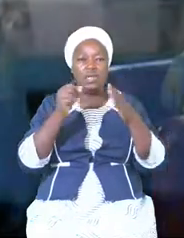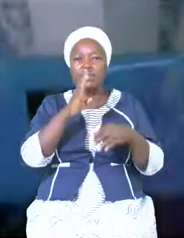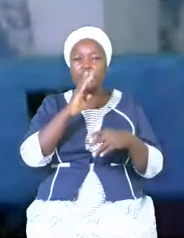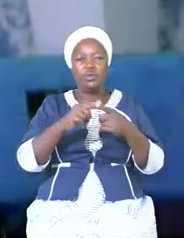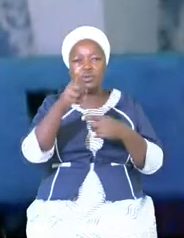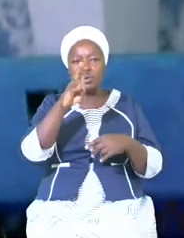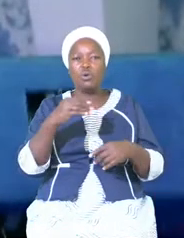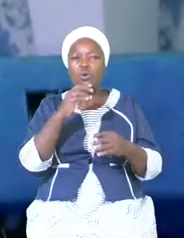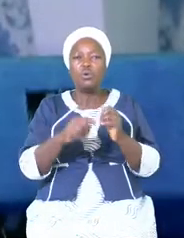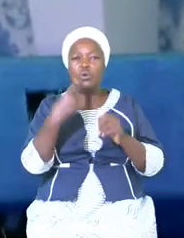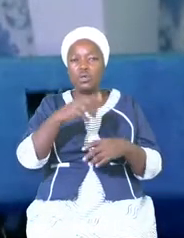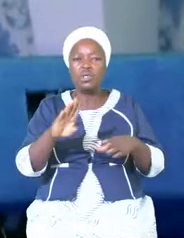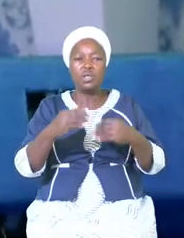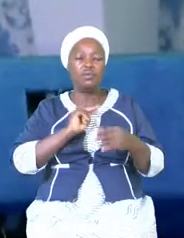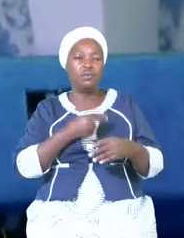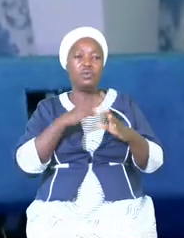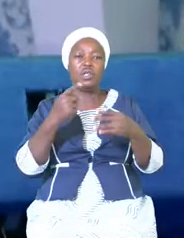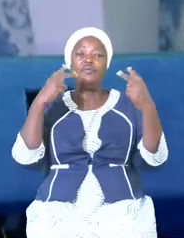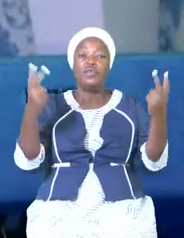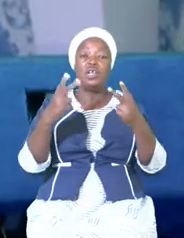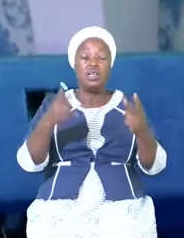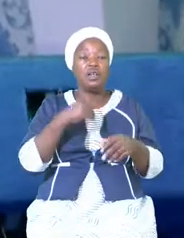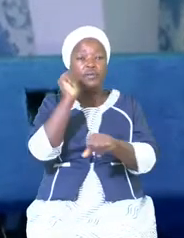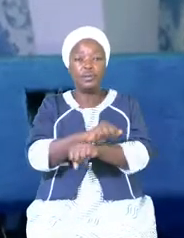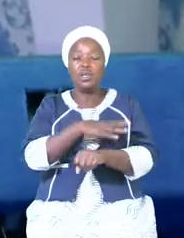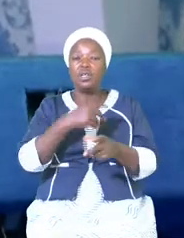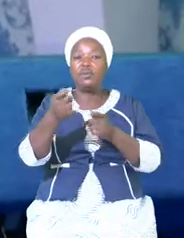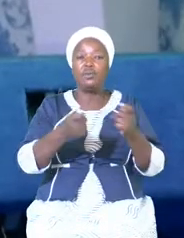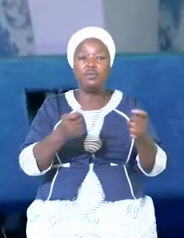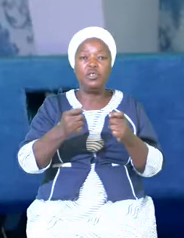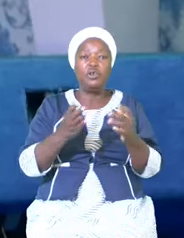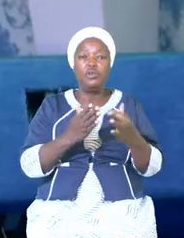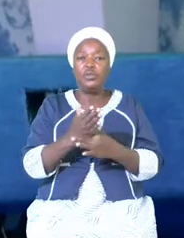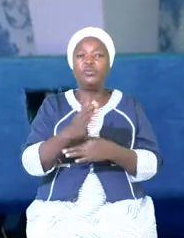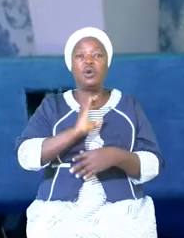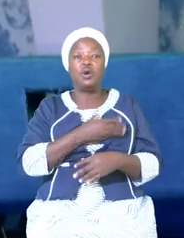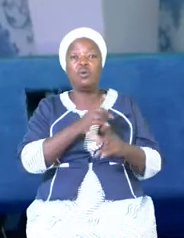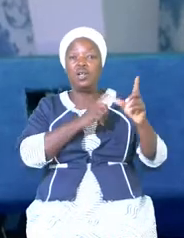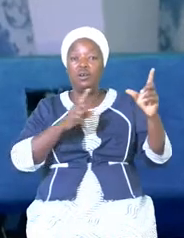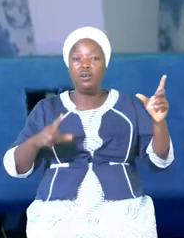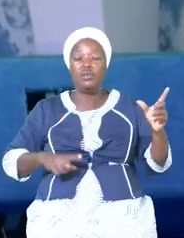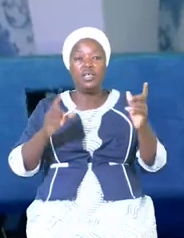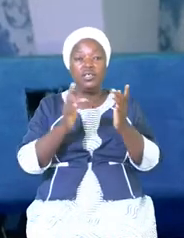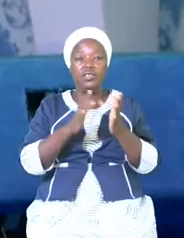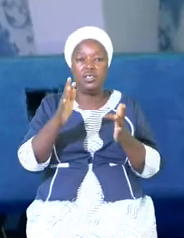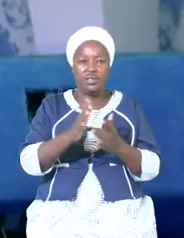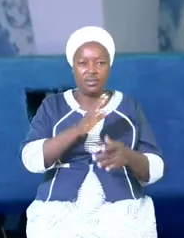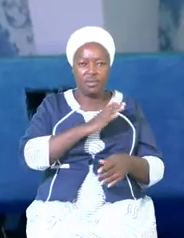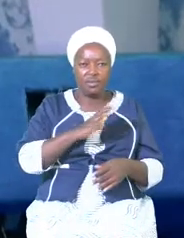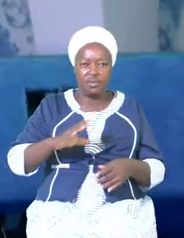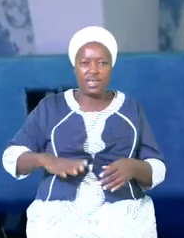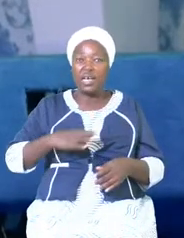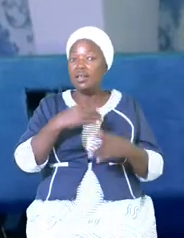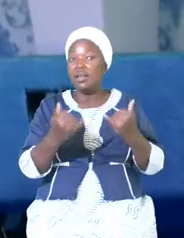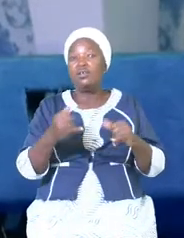us the victory, the triumph, the dominion through our Lord Jesus Christ. And now in